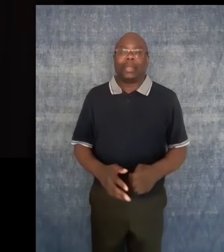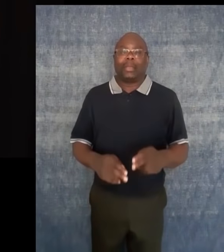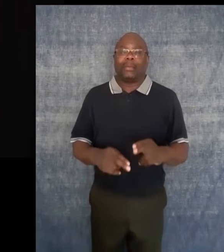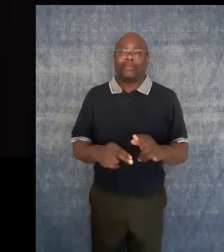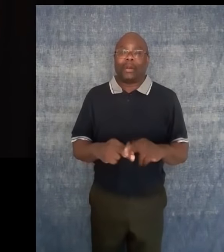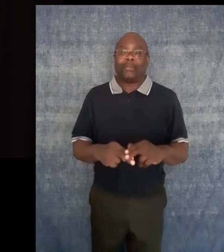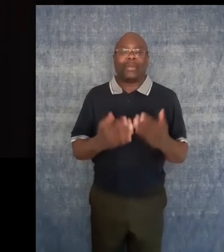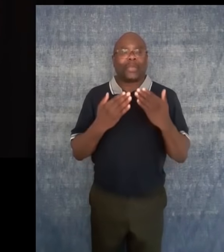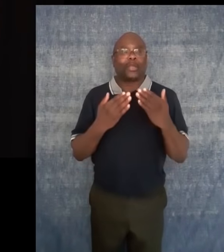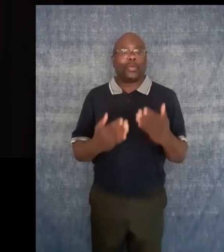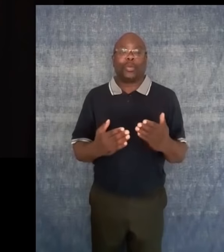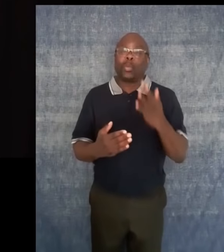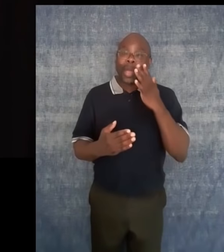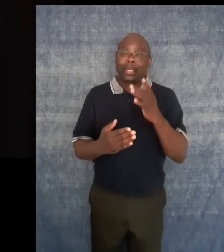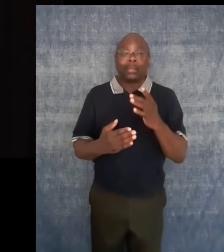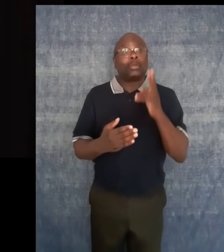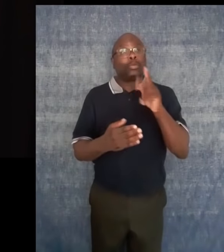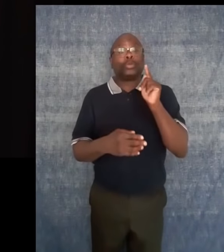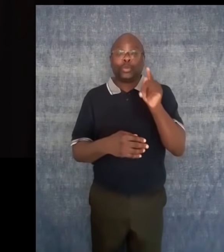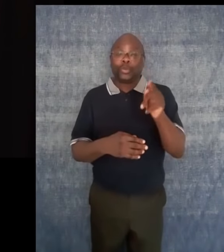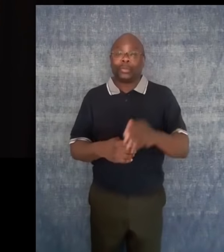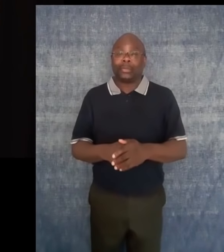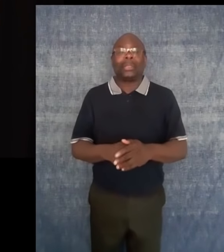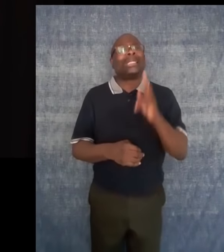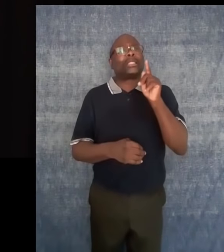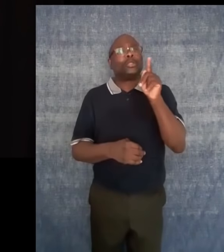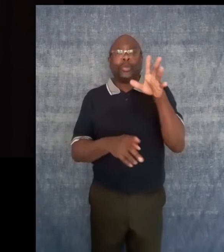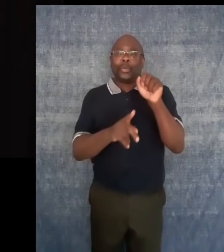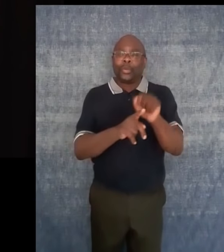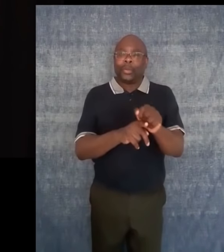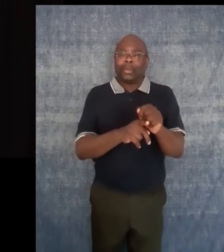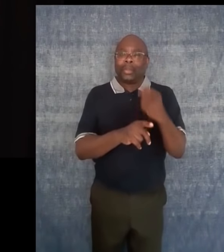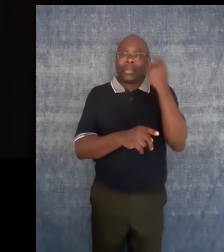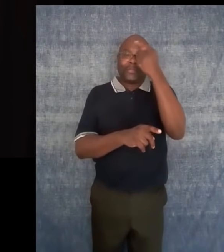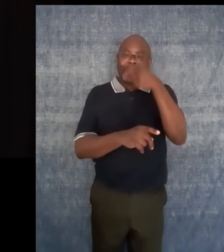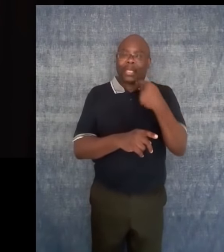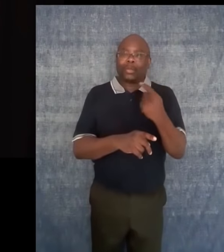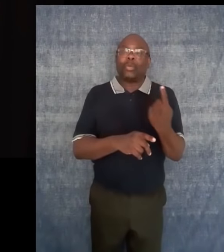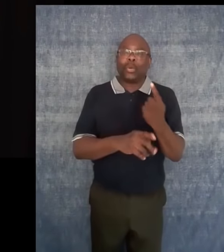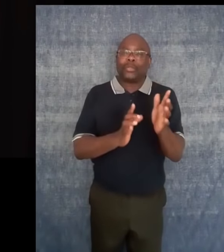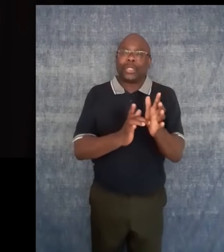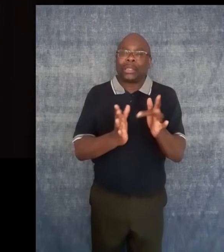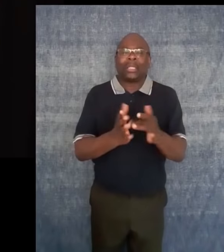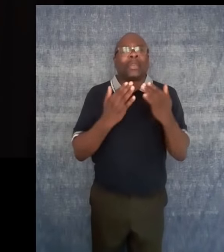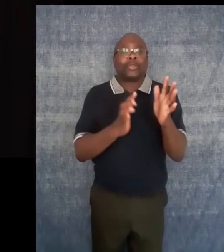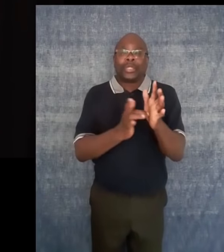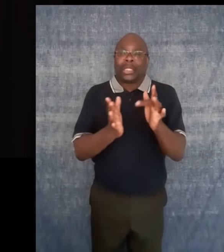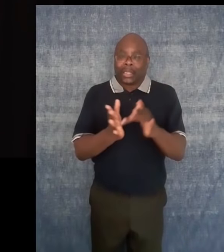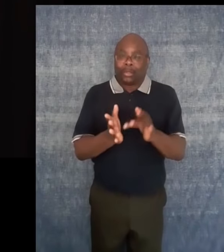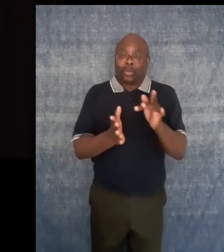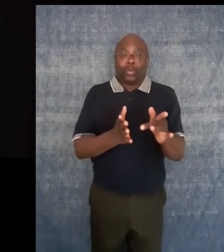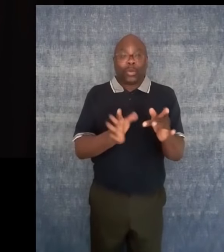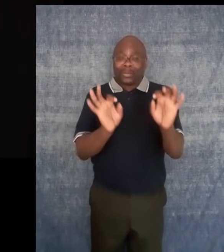Father God, we just thank you that when we look to you, we see you in the face of Jesus. Thank you, Jesus, you are